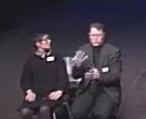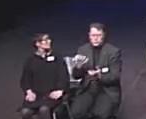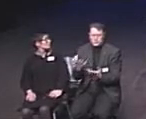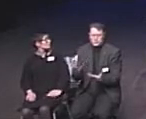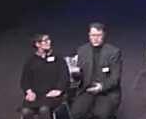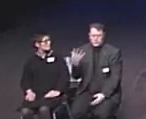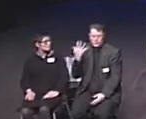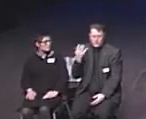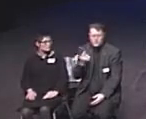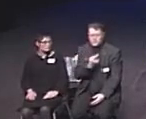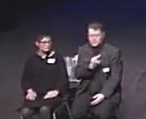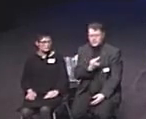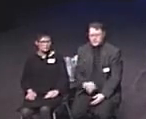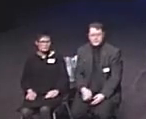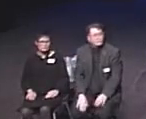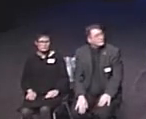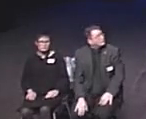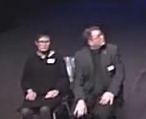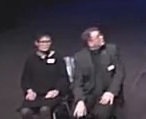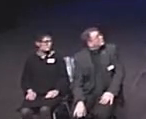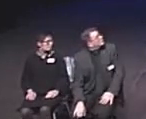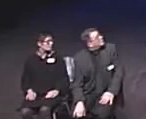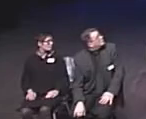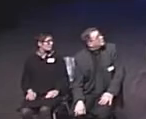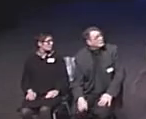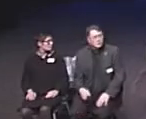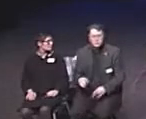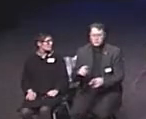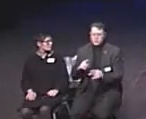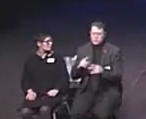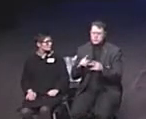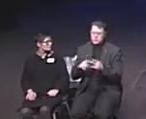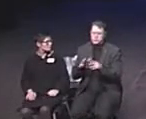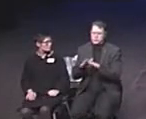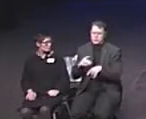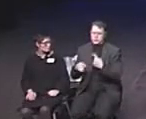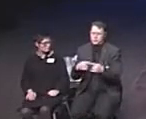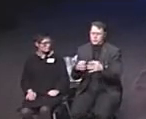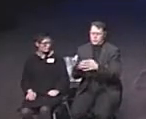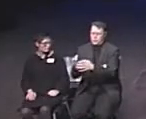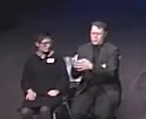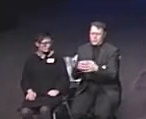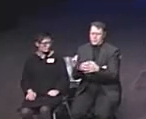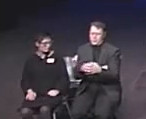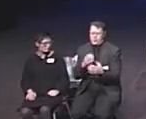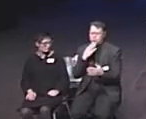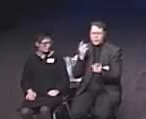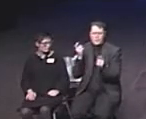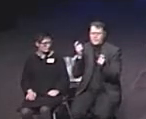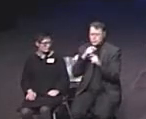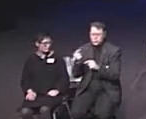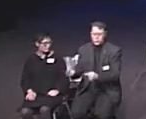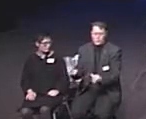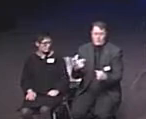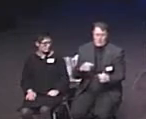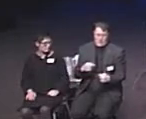Right, and that is, this is another way to work with groups that are not able to come to